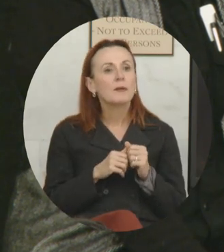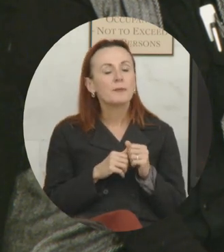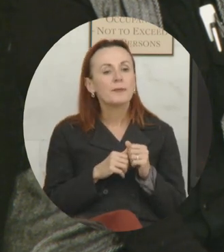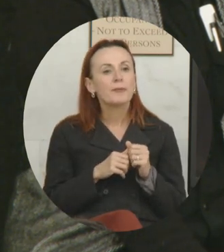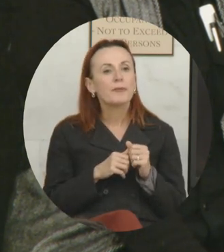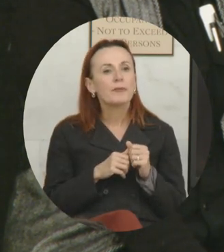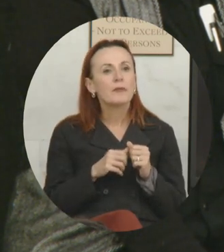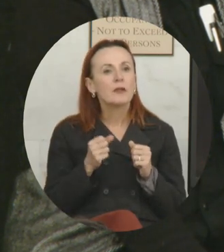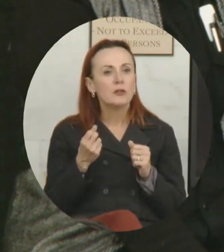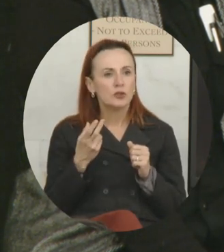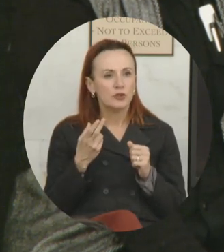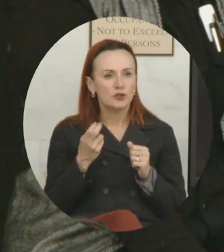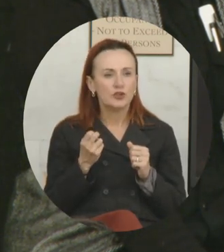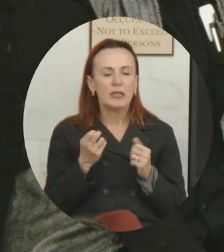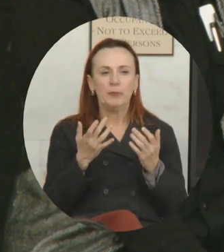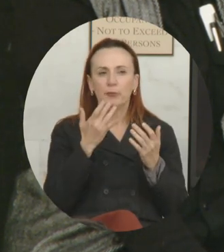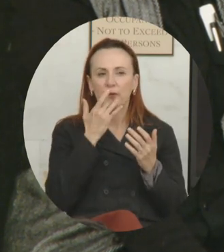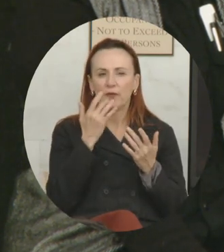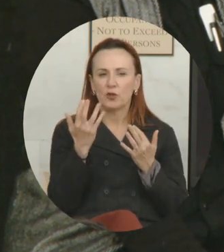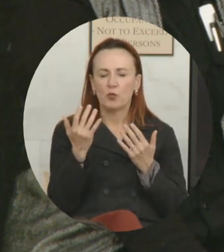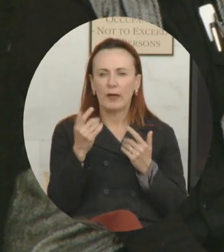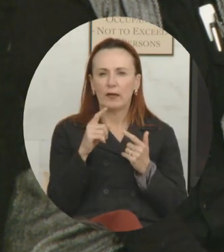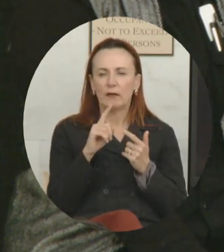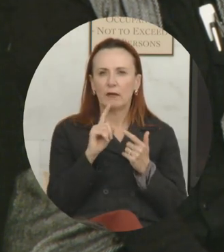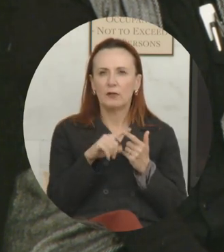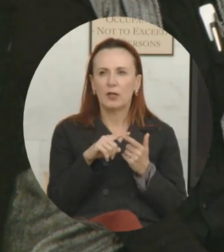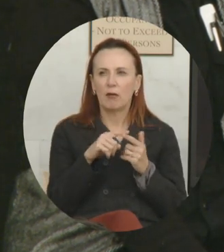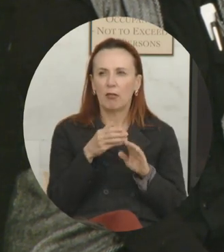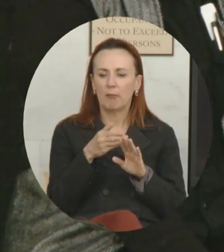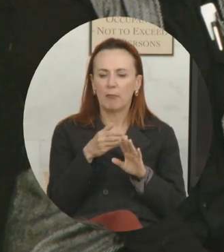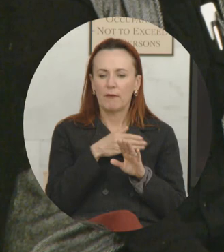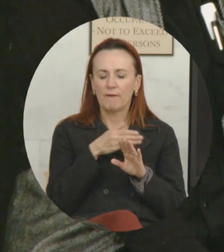She wanted to wait until just before